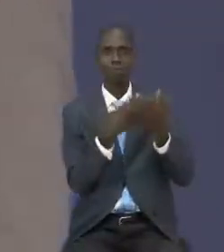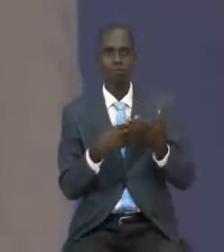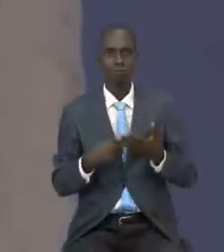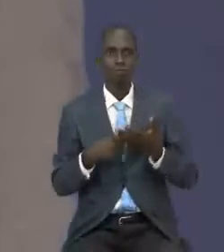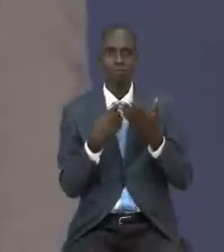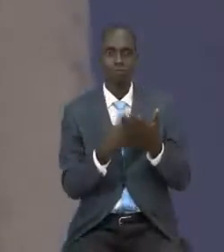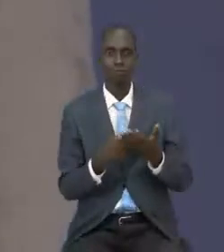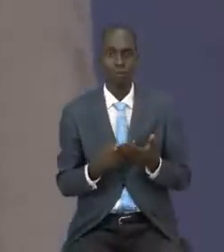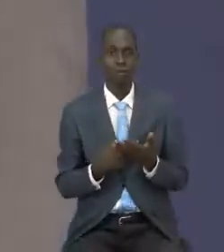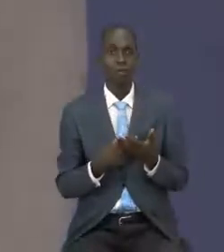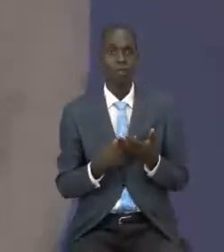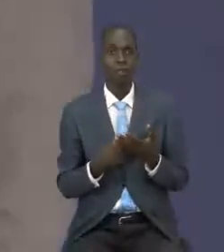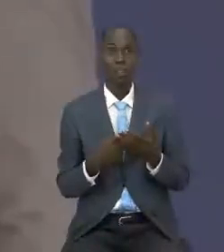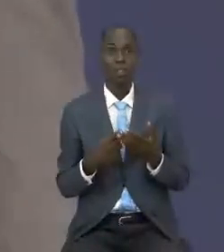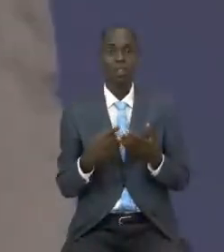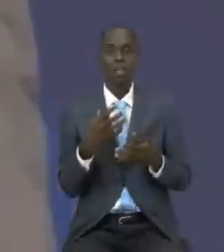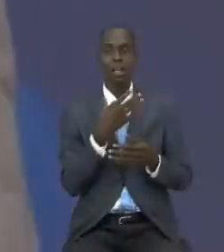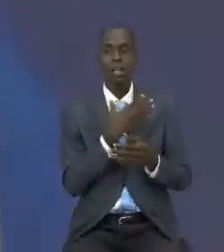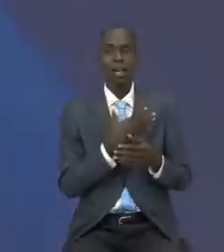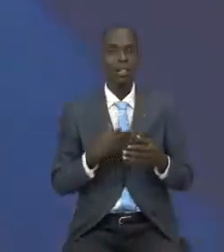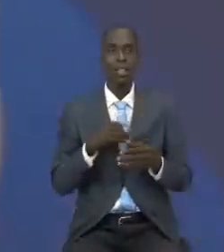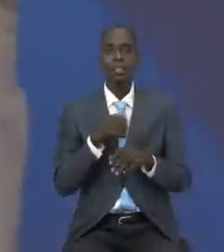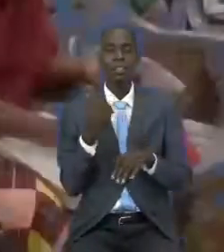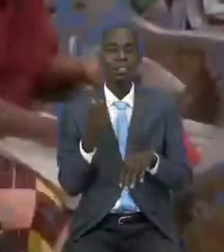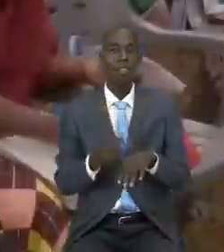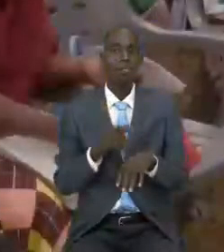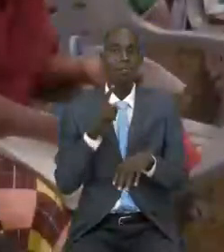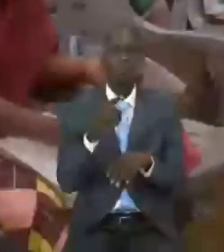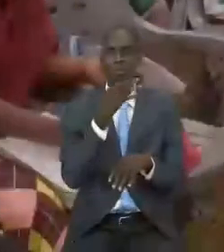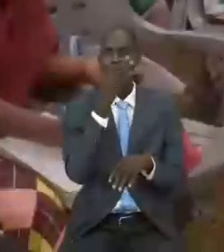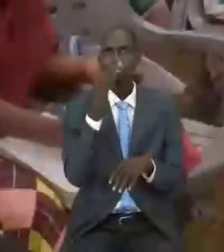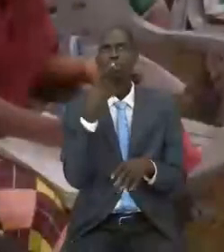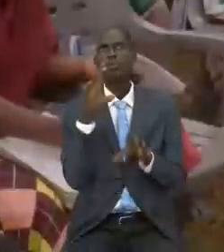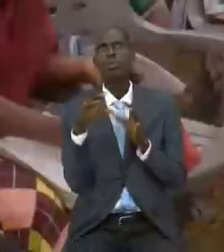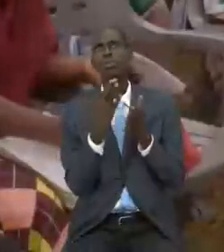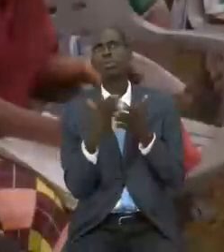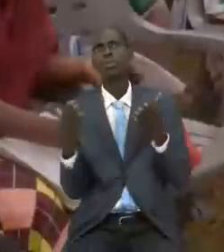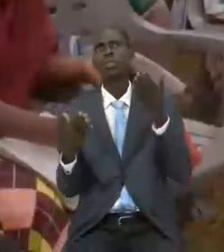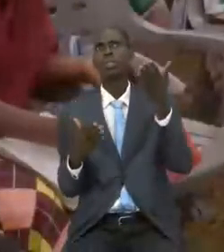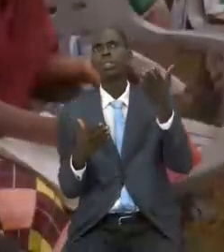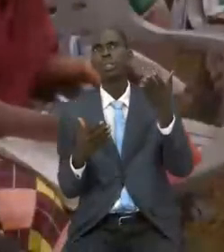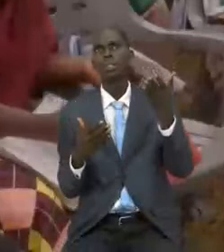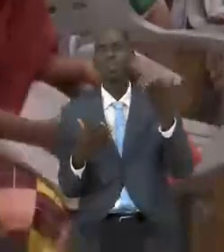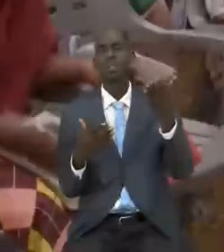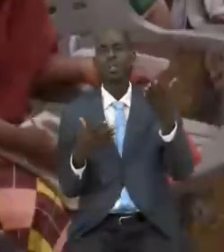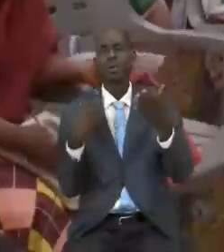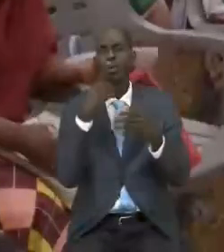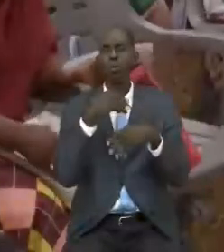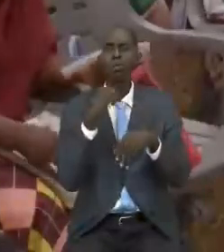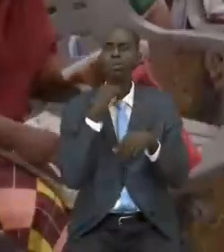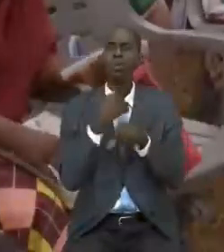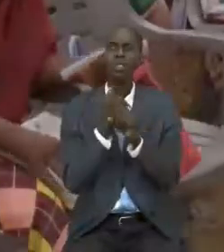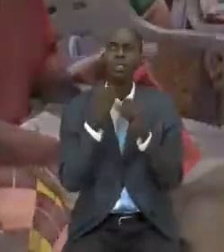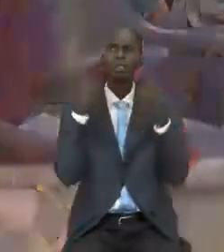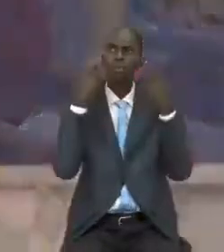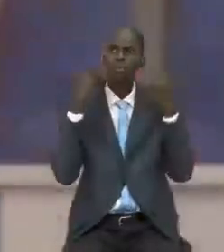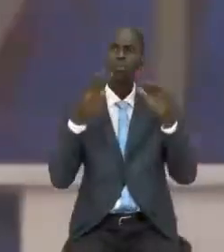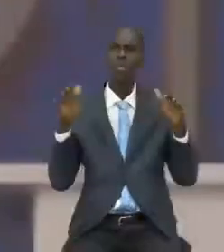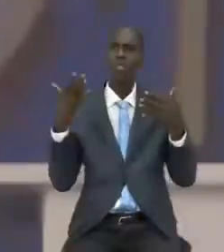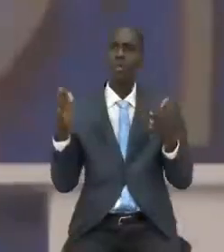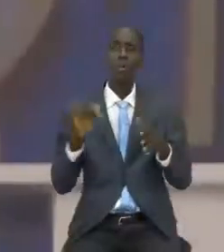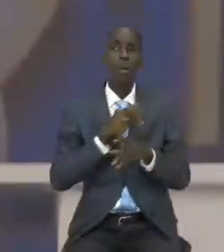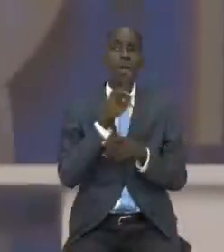the family. Anytime you are fasting, who dropped something there? Who made the noise there? When I finish